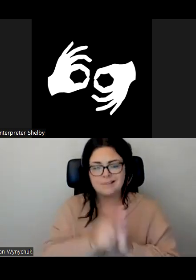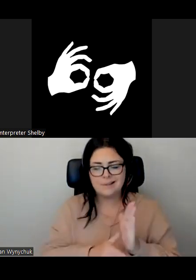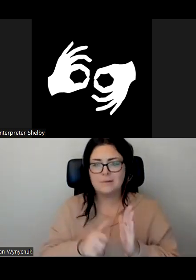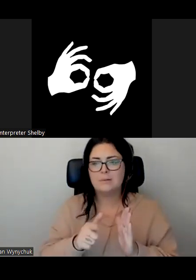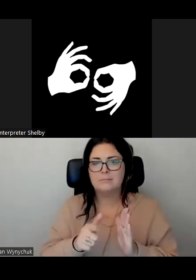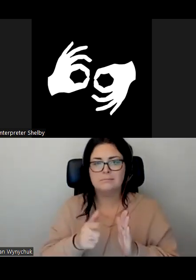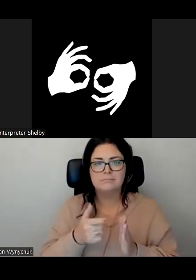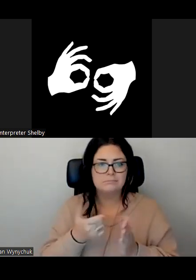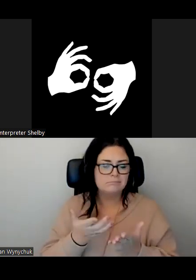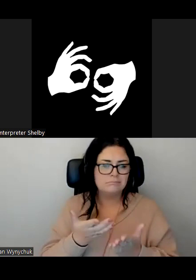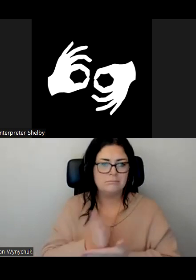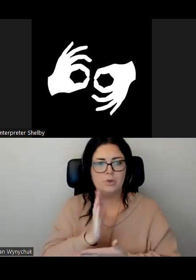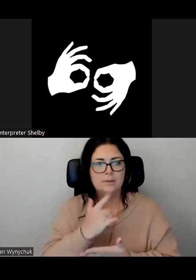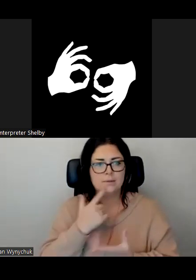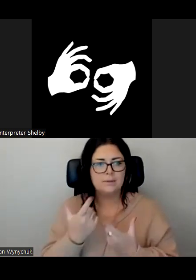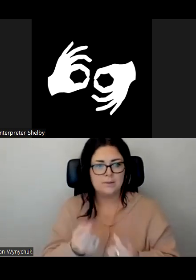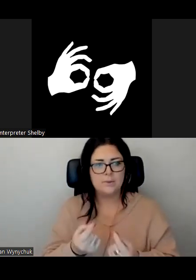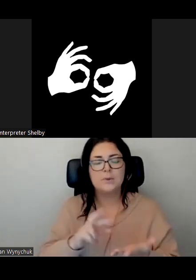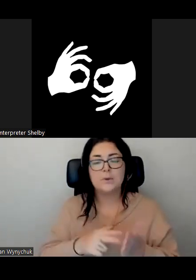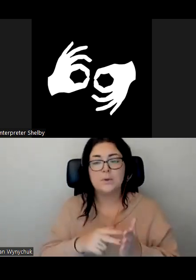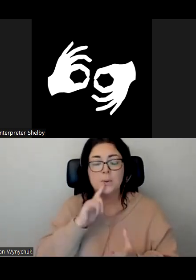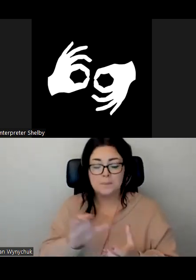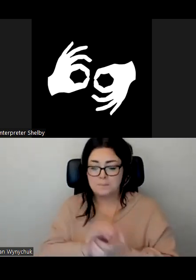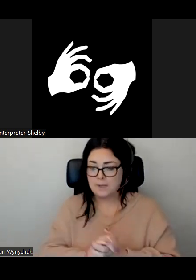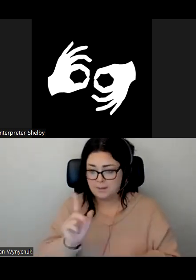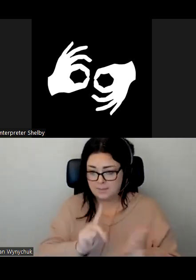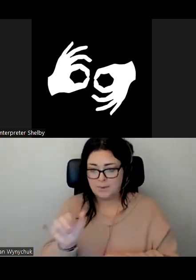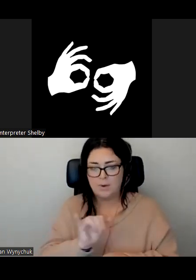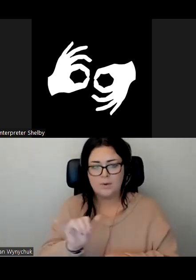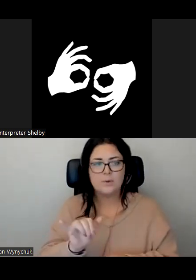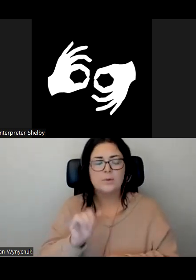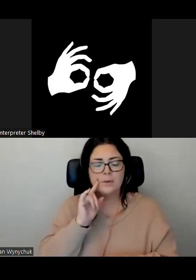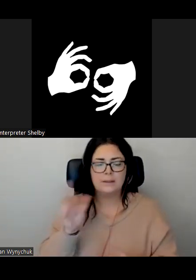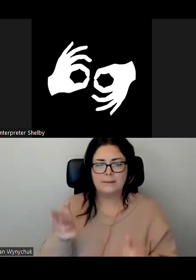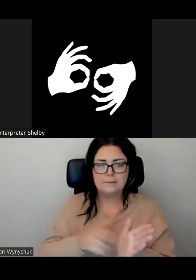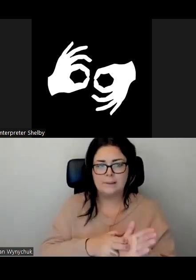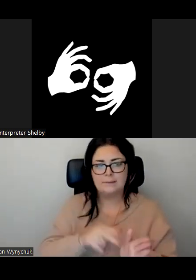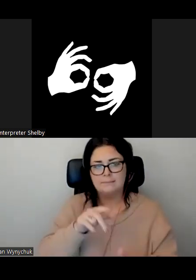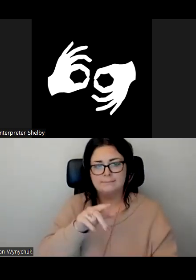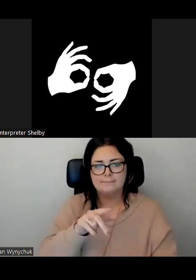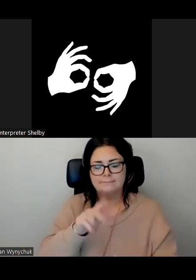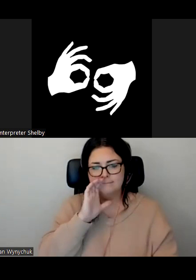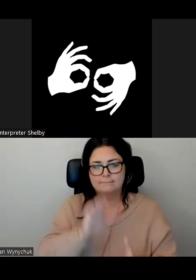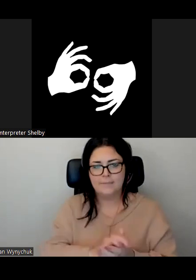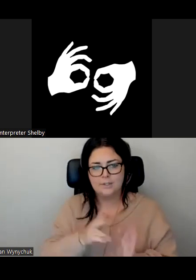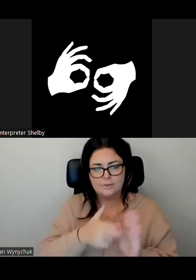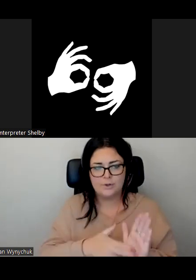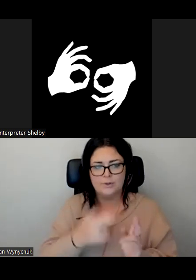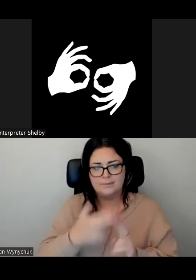So married people can also do this as well. They can sign a marriage contract or a prenup.